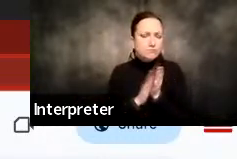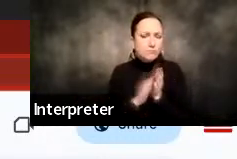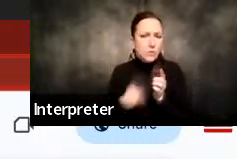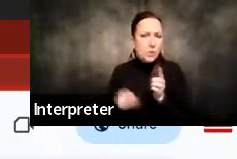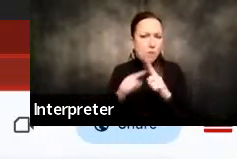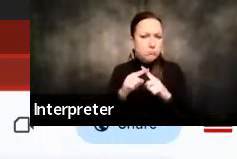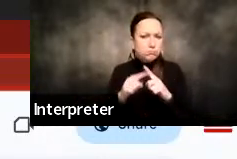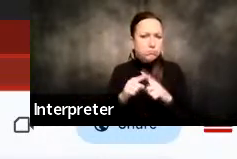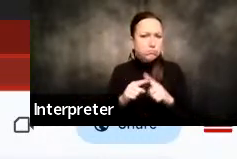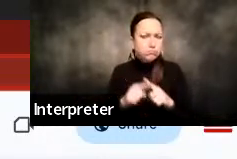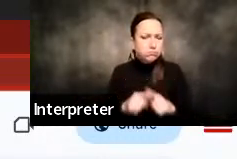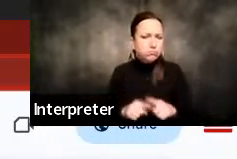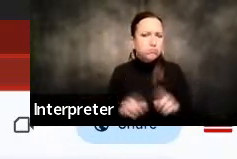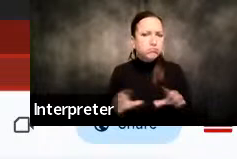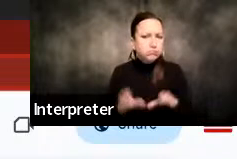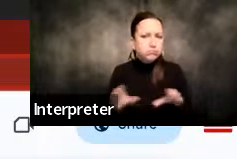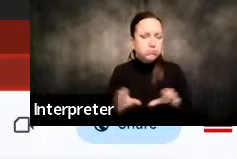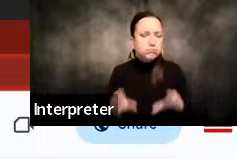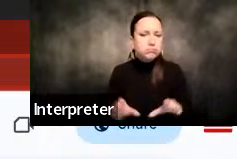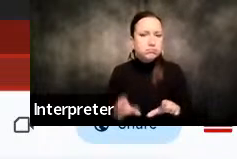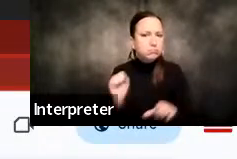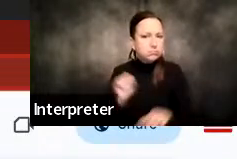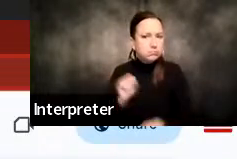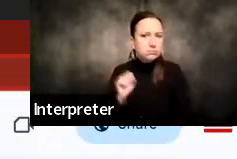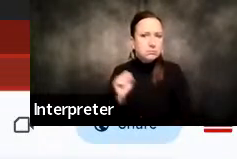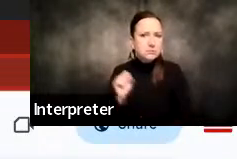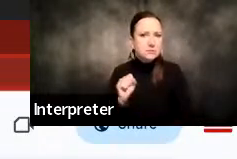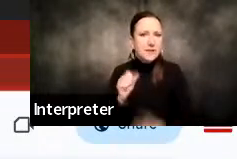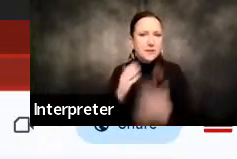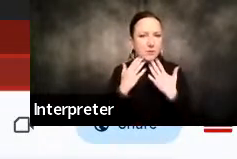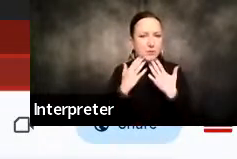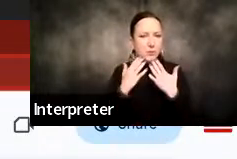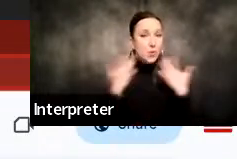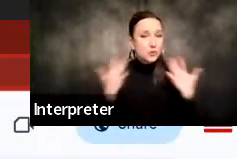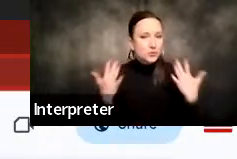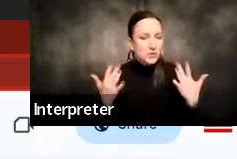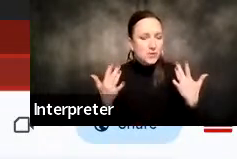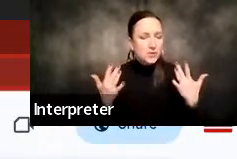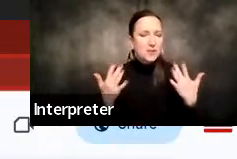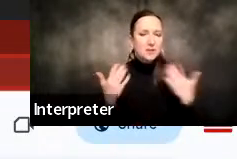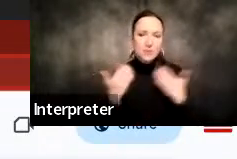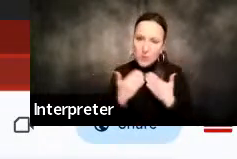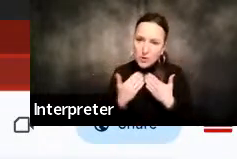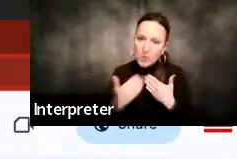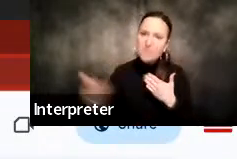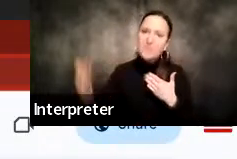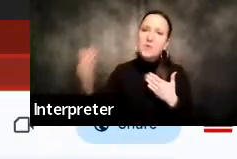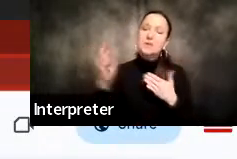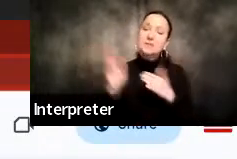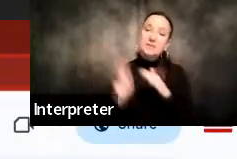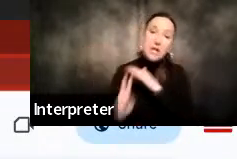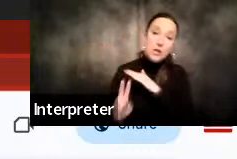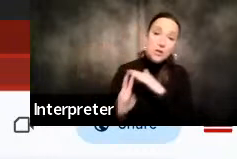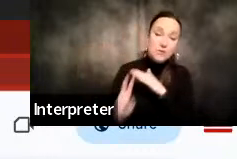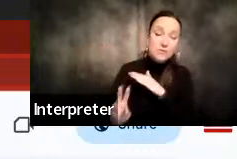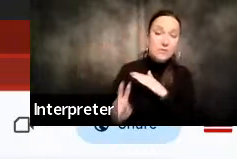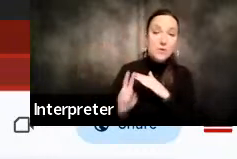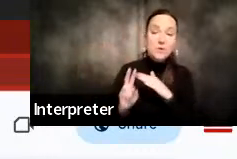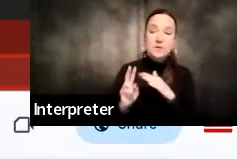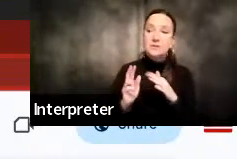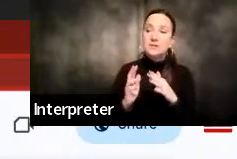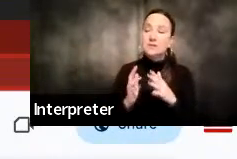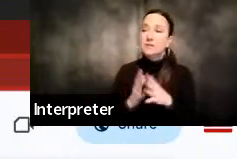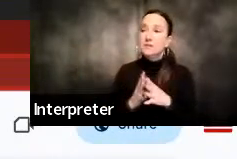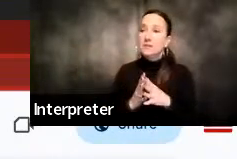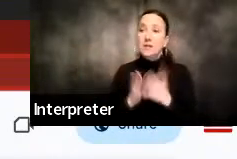proactive and cordial going forward. And I look forward to